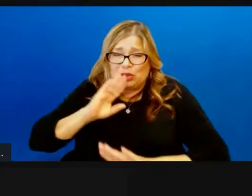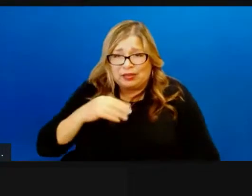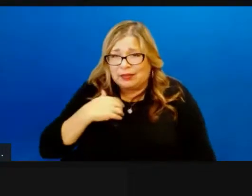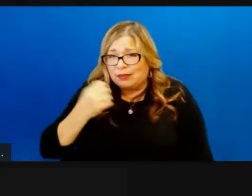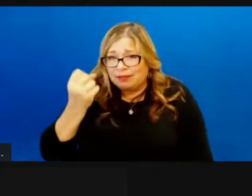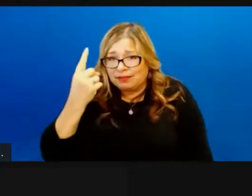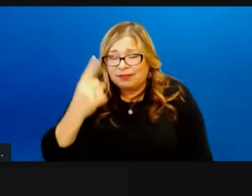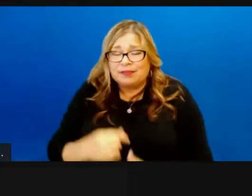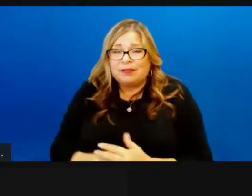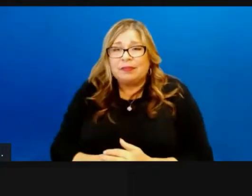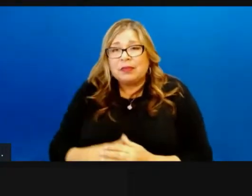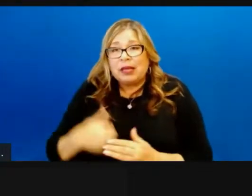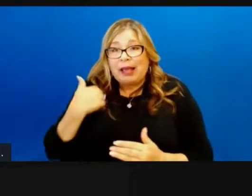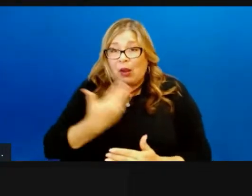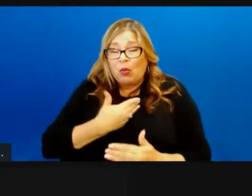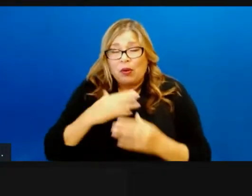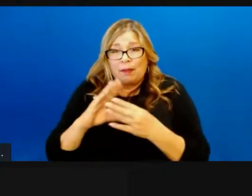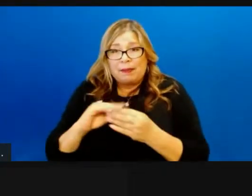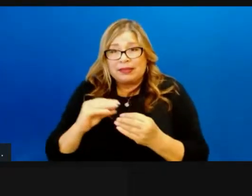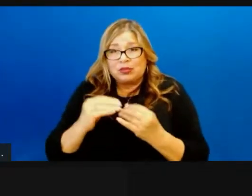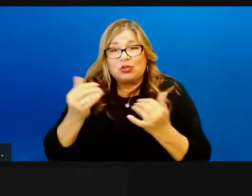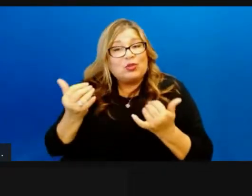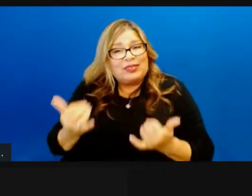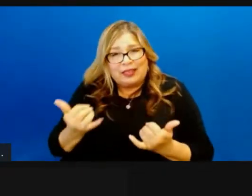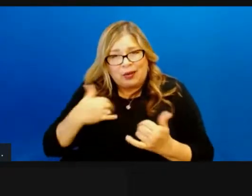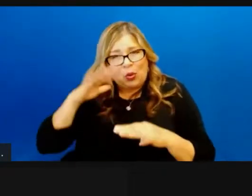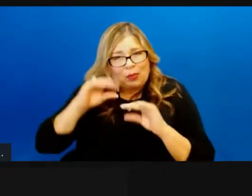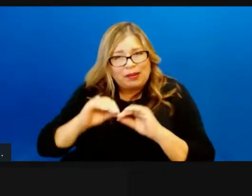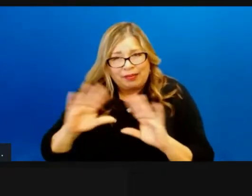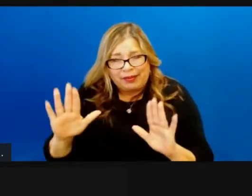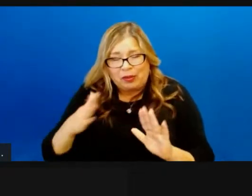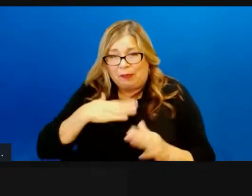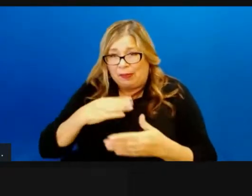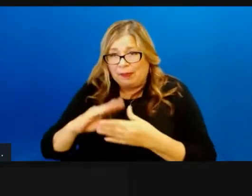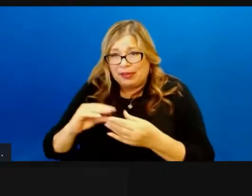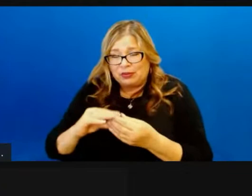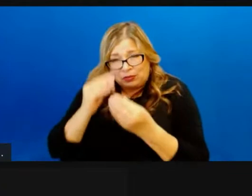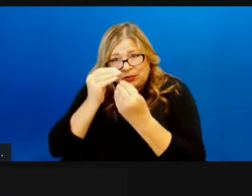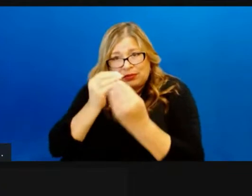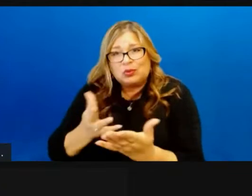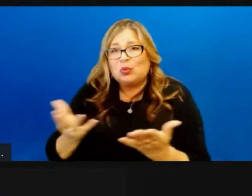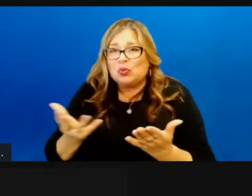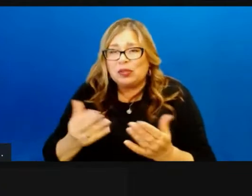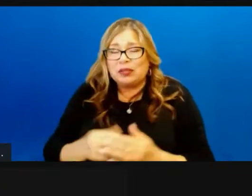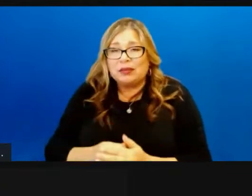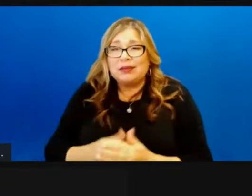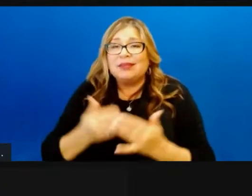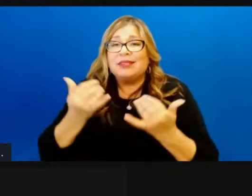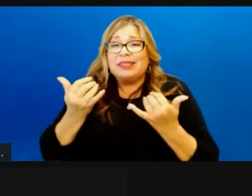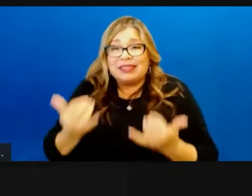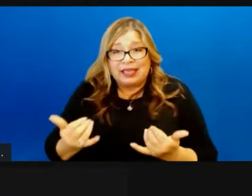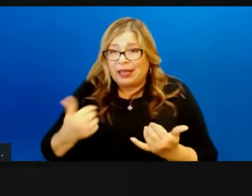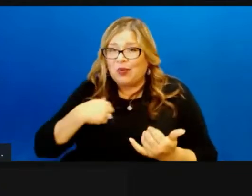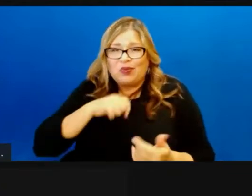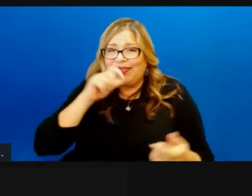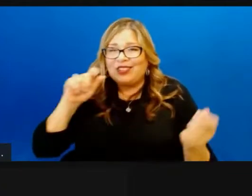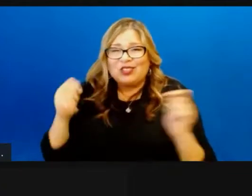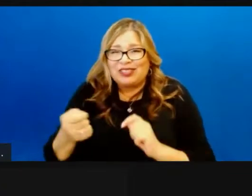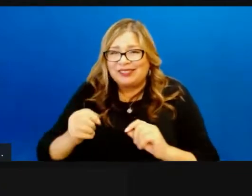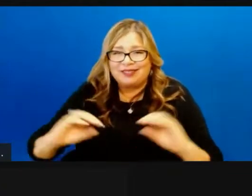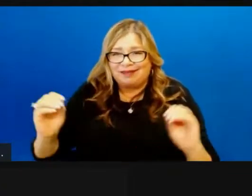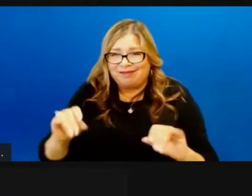today, which I hope is clear, is today a change isn't being made, but in 2